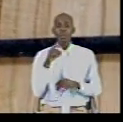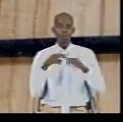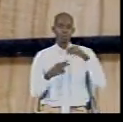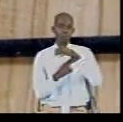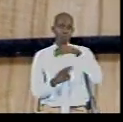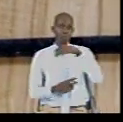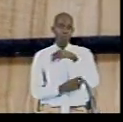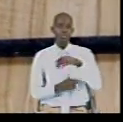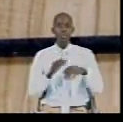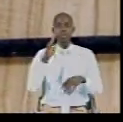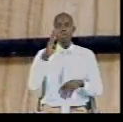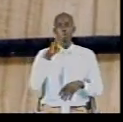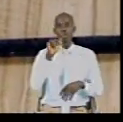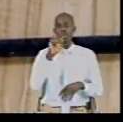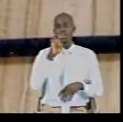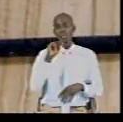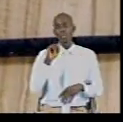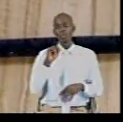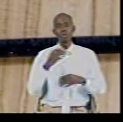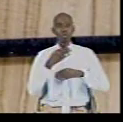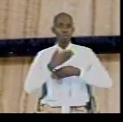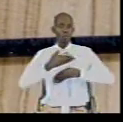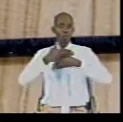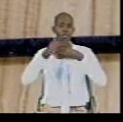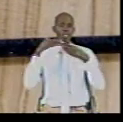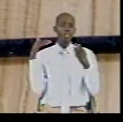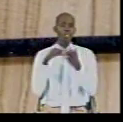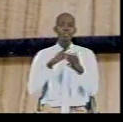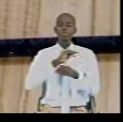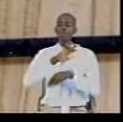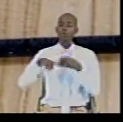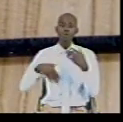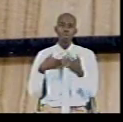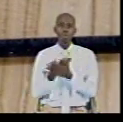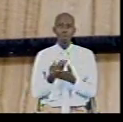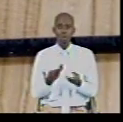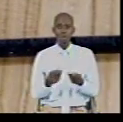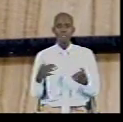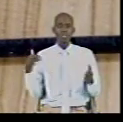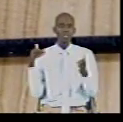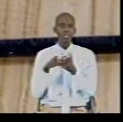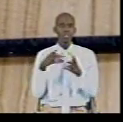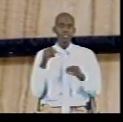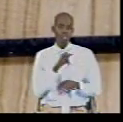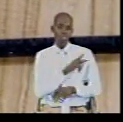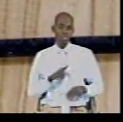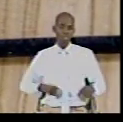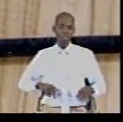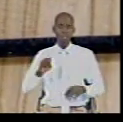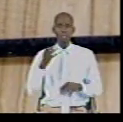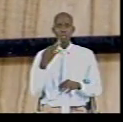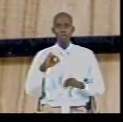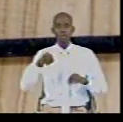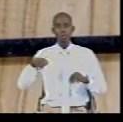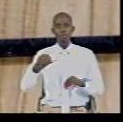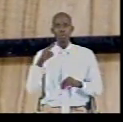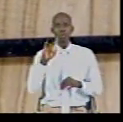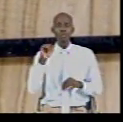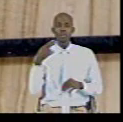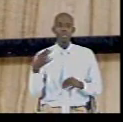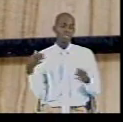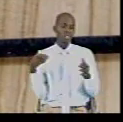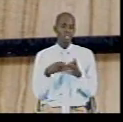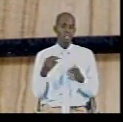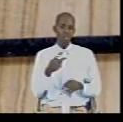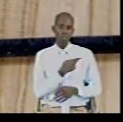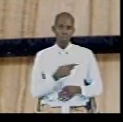the whole land, against the kings of Judah, against the princes thereof, against